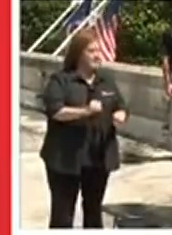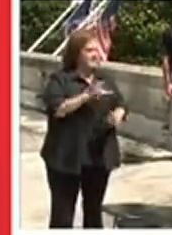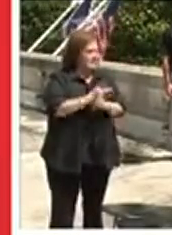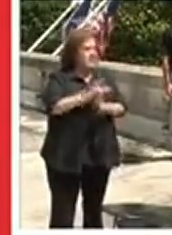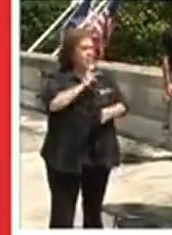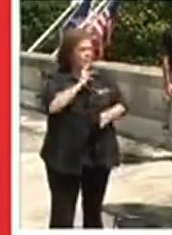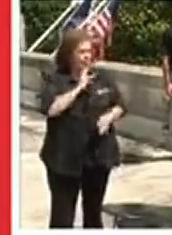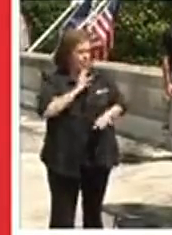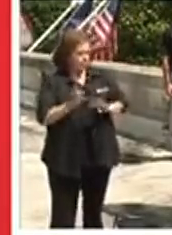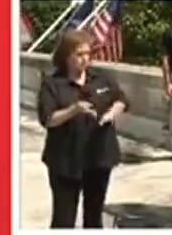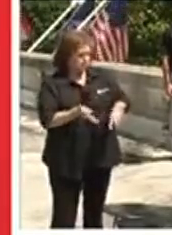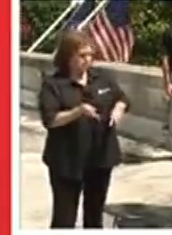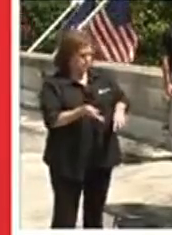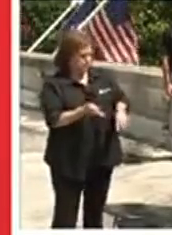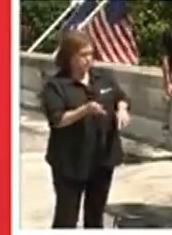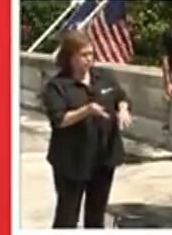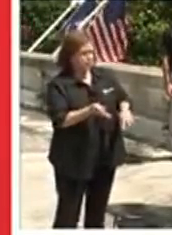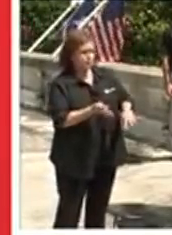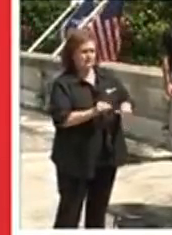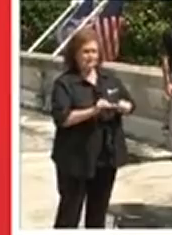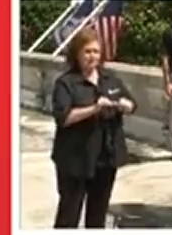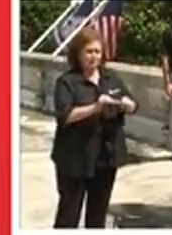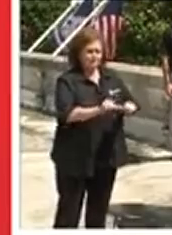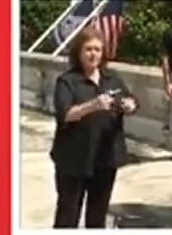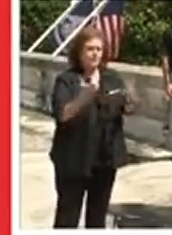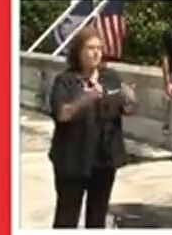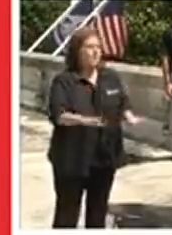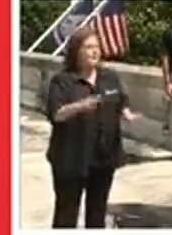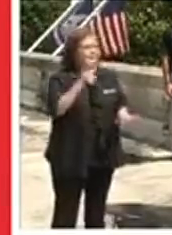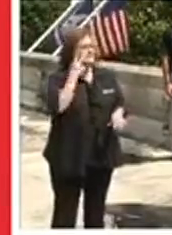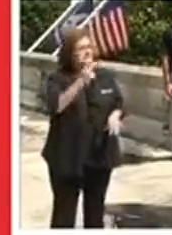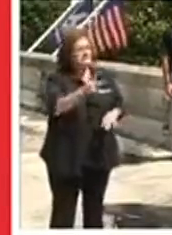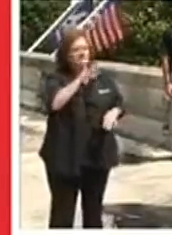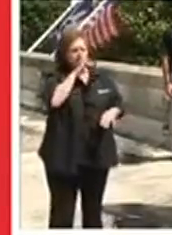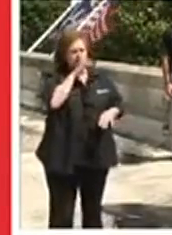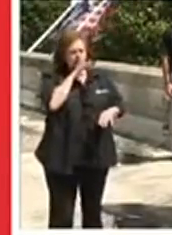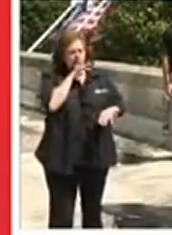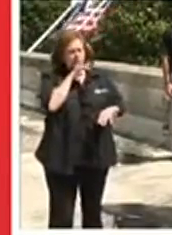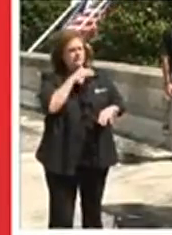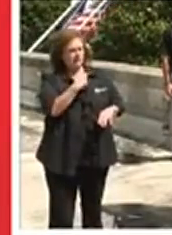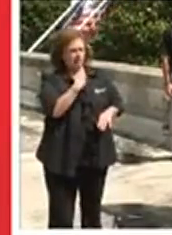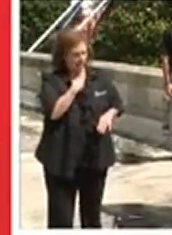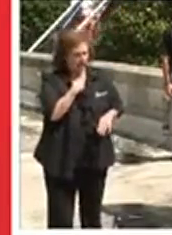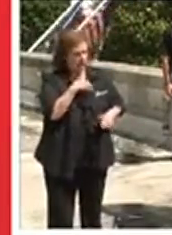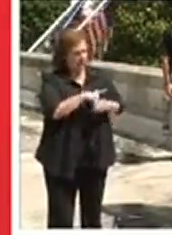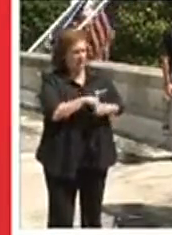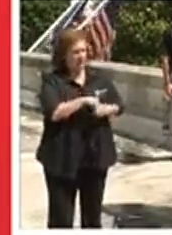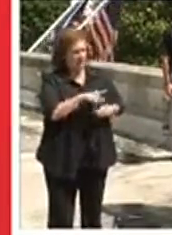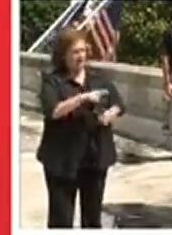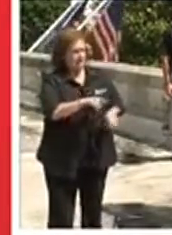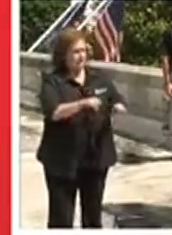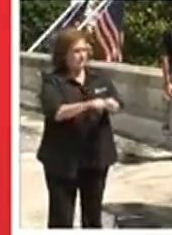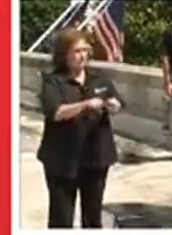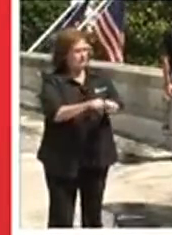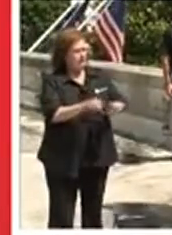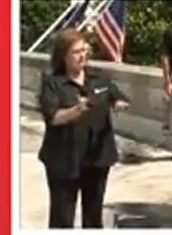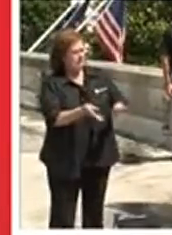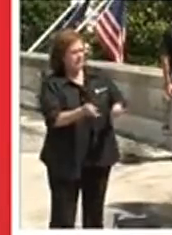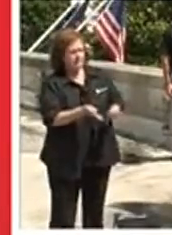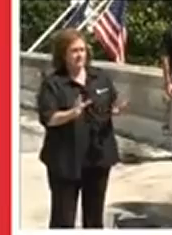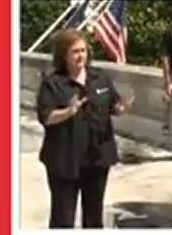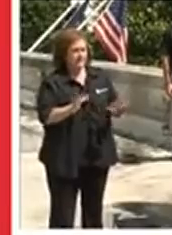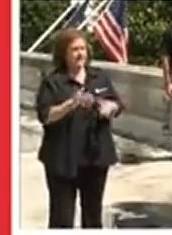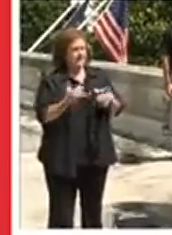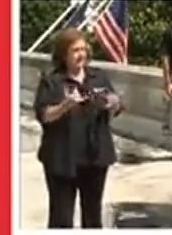means freeing our drains from trash that we as people put on the ground. This is the time. In addition